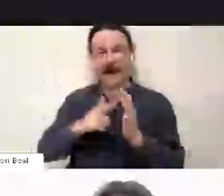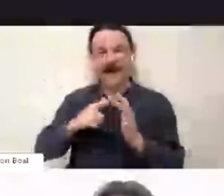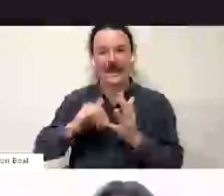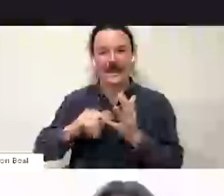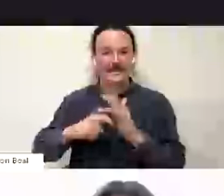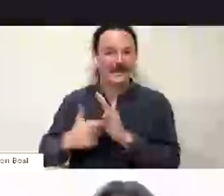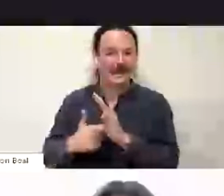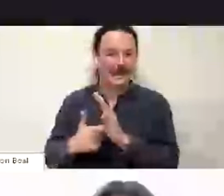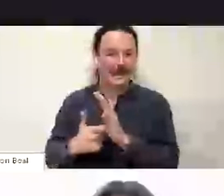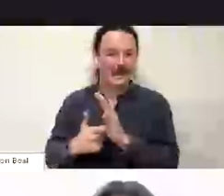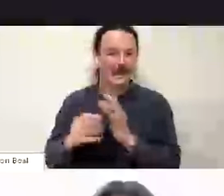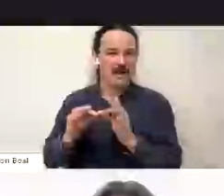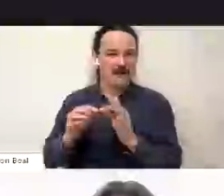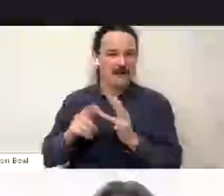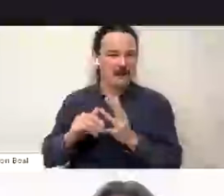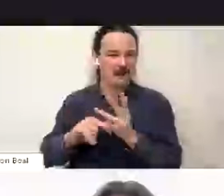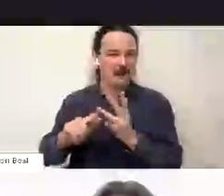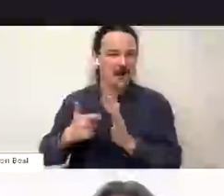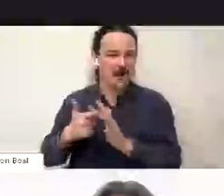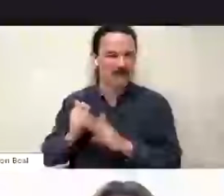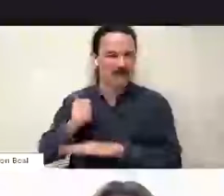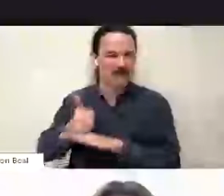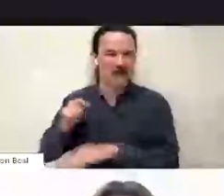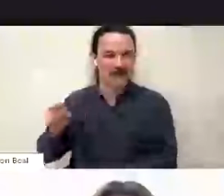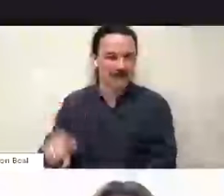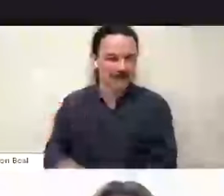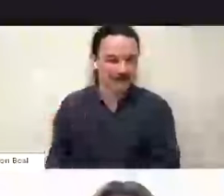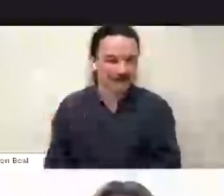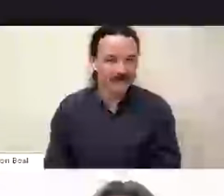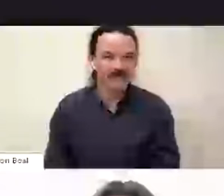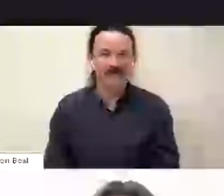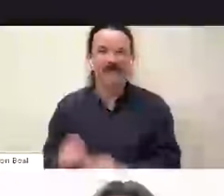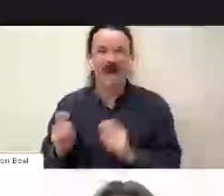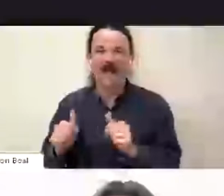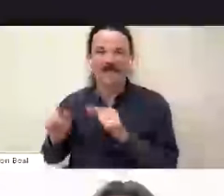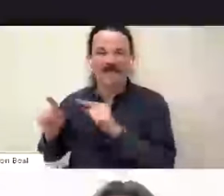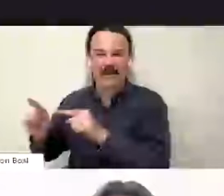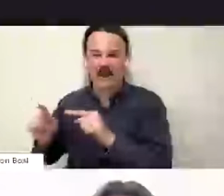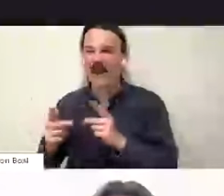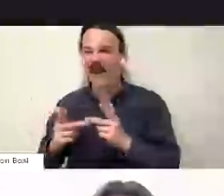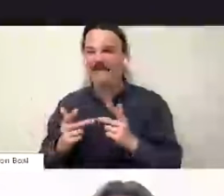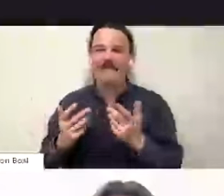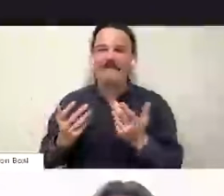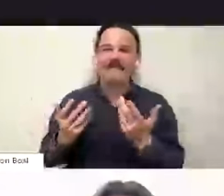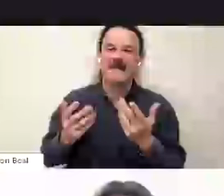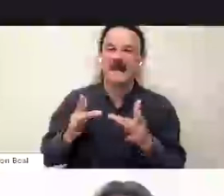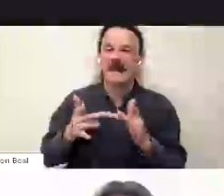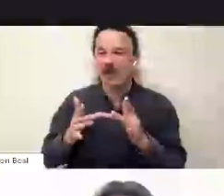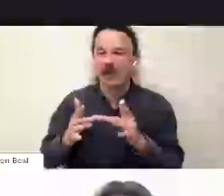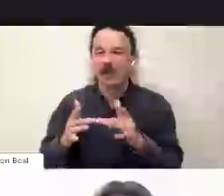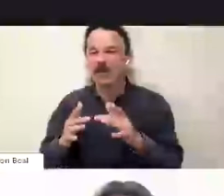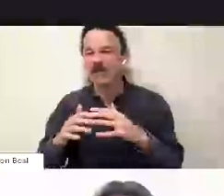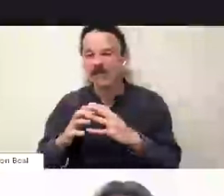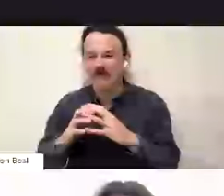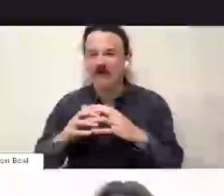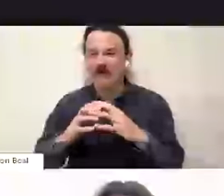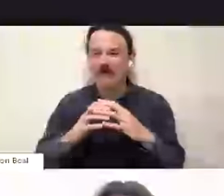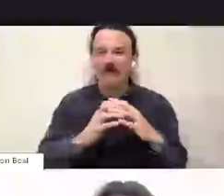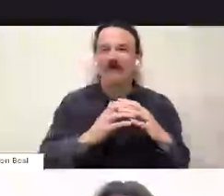sort of loose networks of First Nations people with disability that were established, but none of them